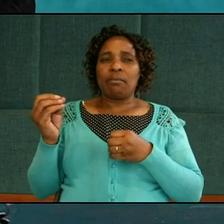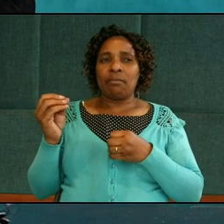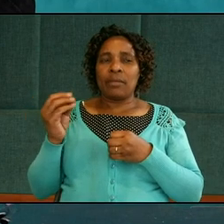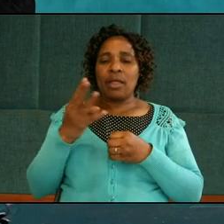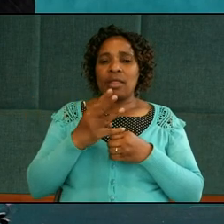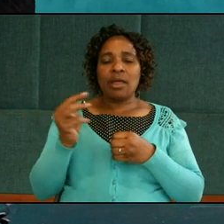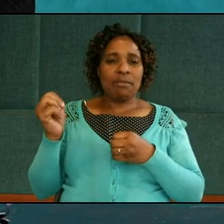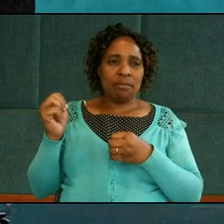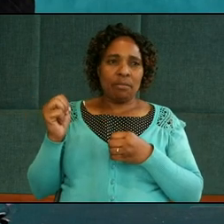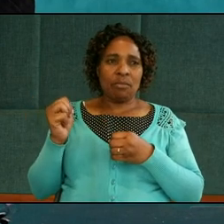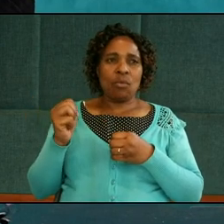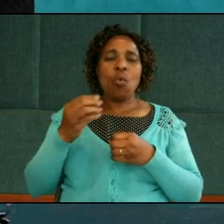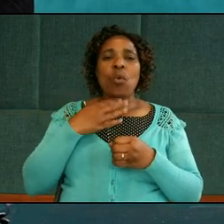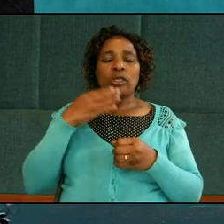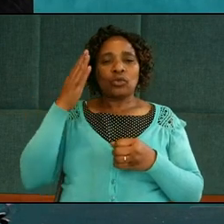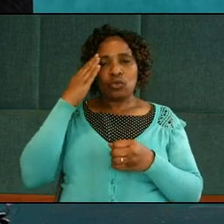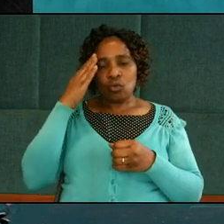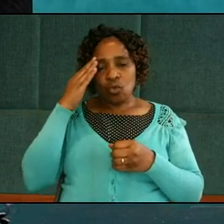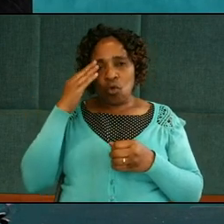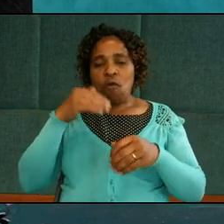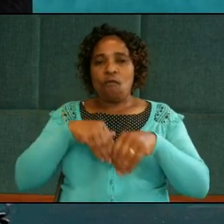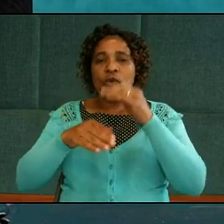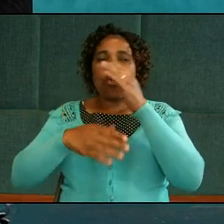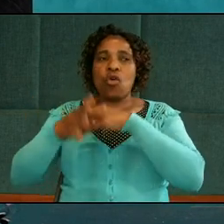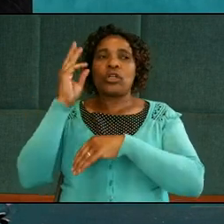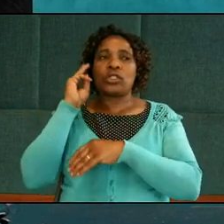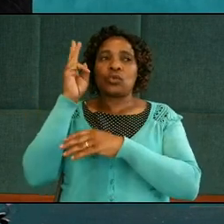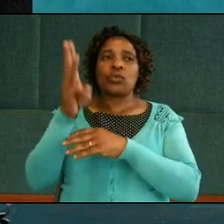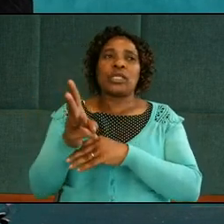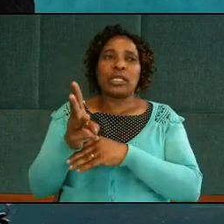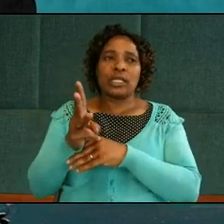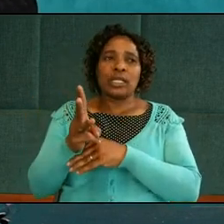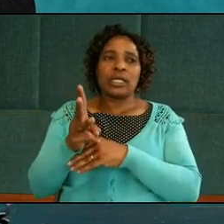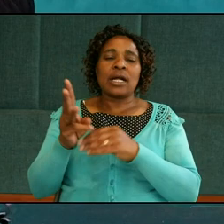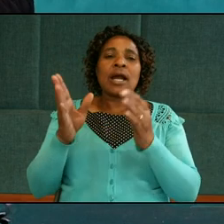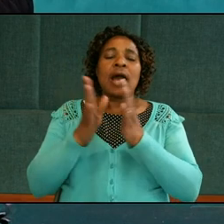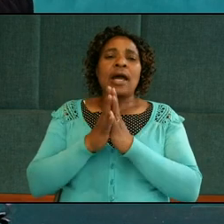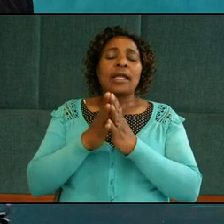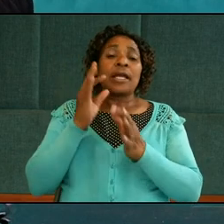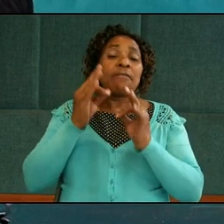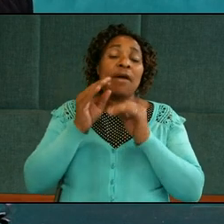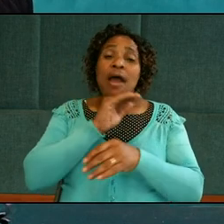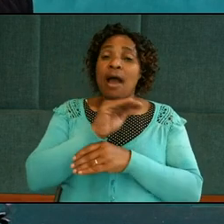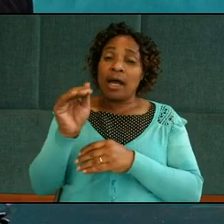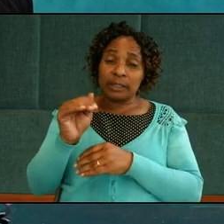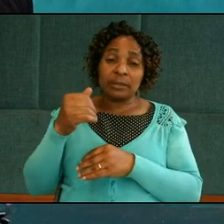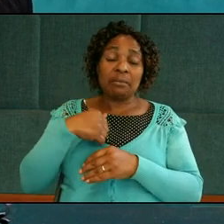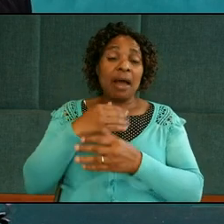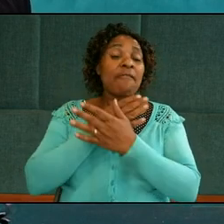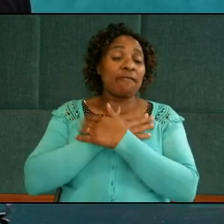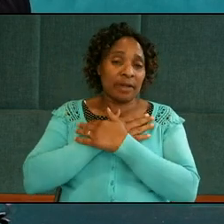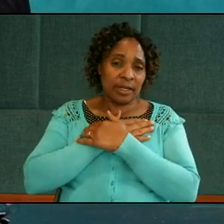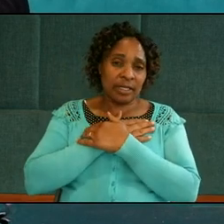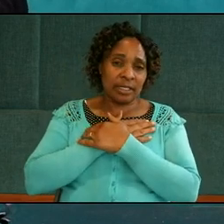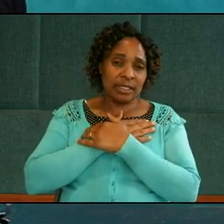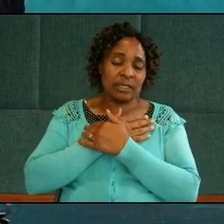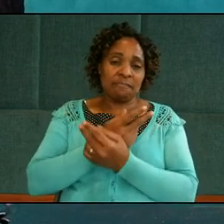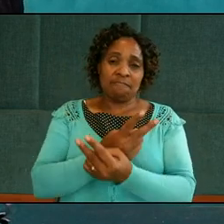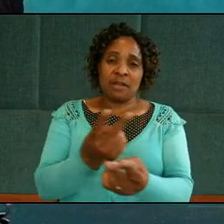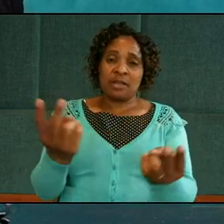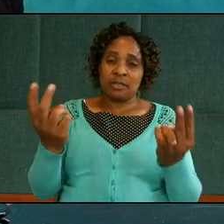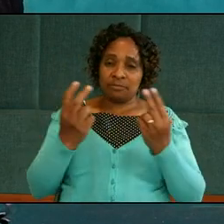most of them genuinely want to know and follow God's will. And if I may ask my fellow